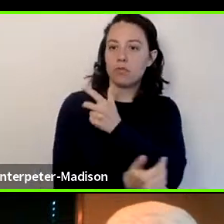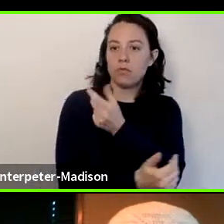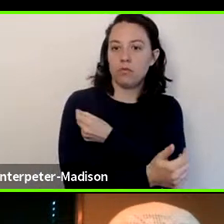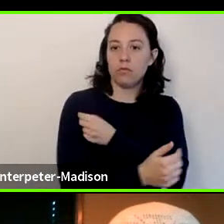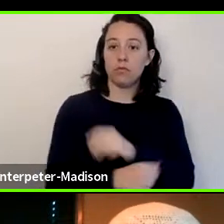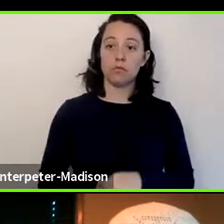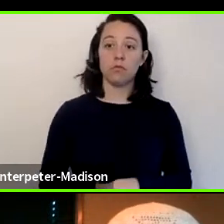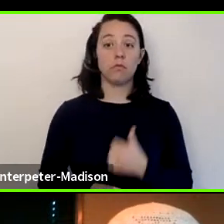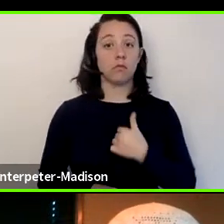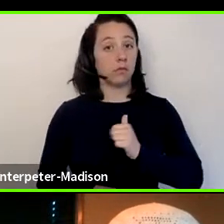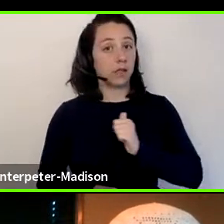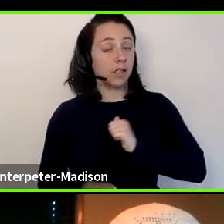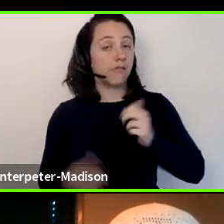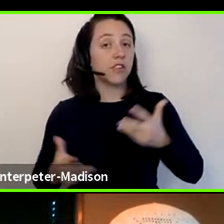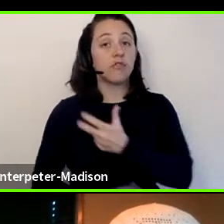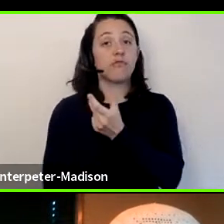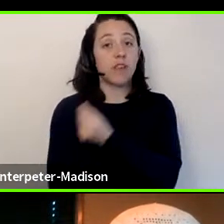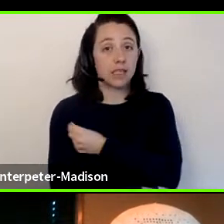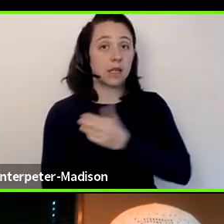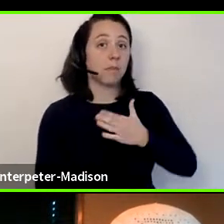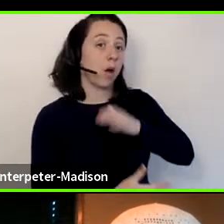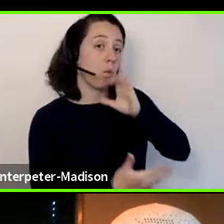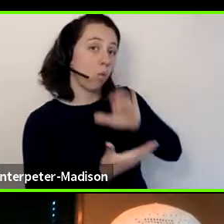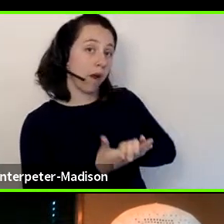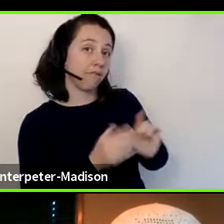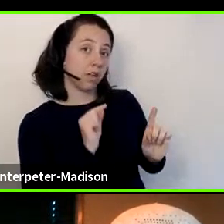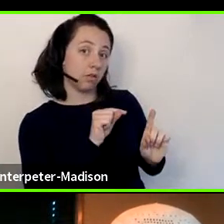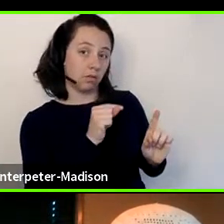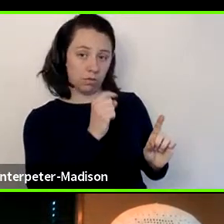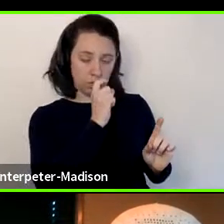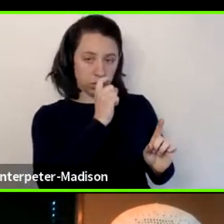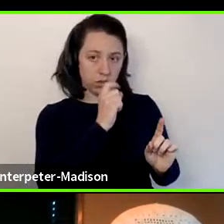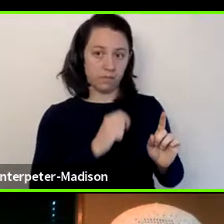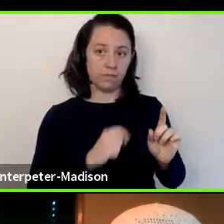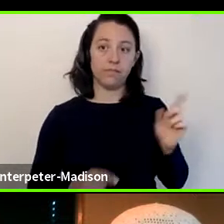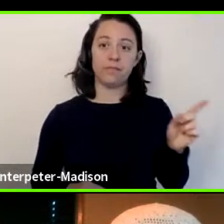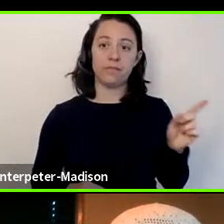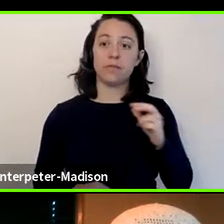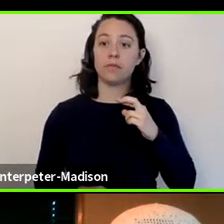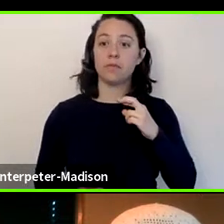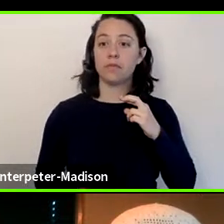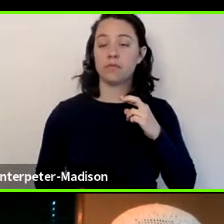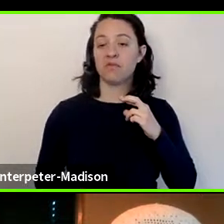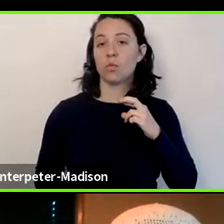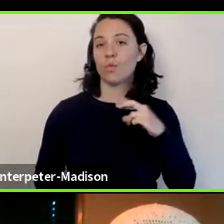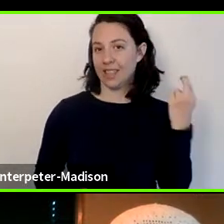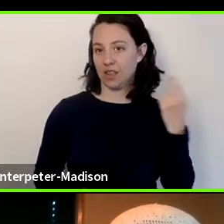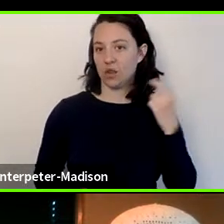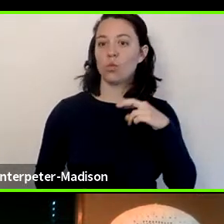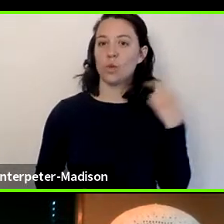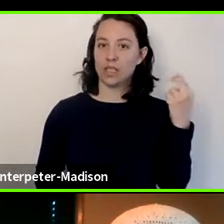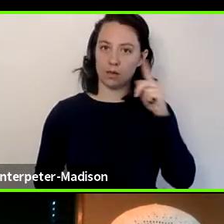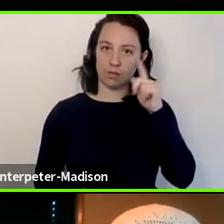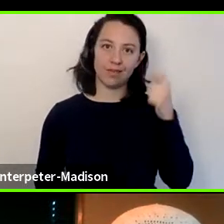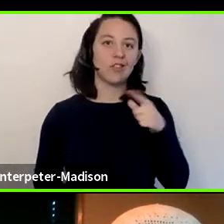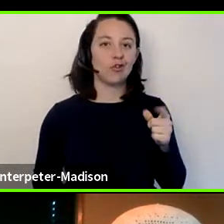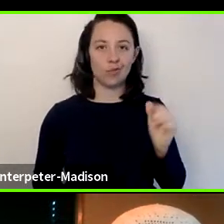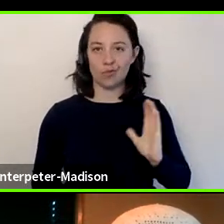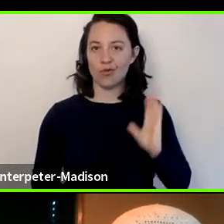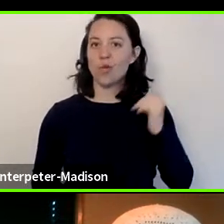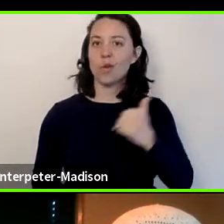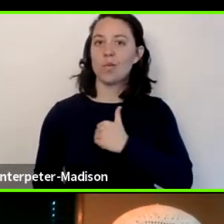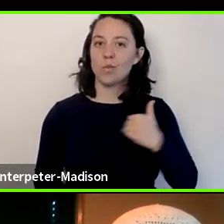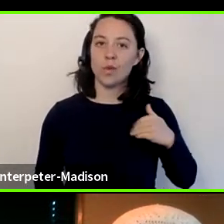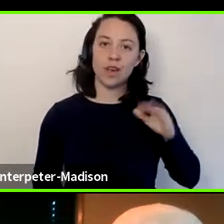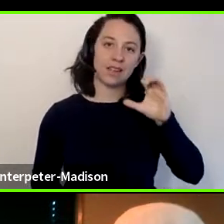been vaccinated. My wife is at risk based on 4 prior times of breast cancer, and also being